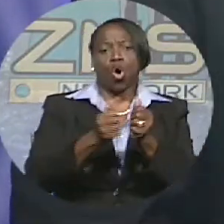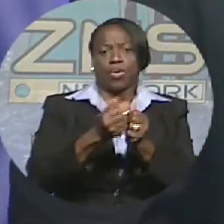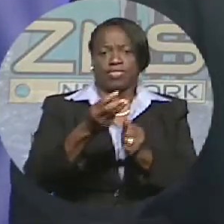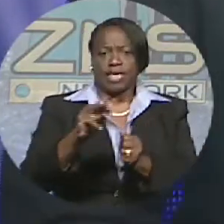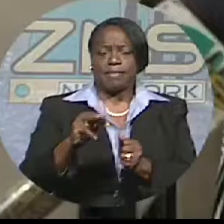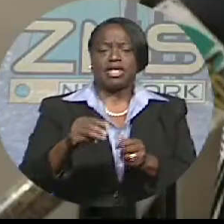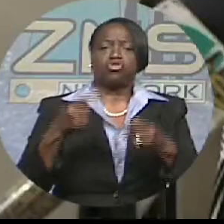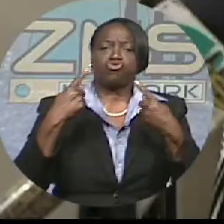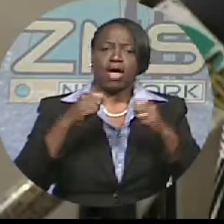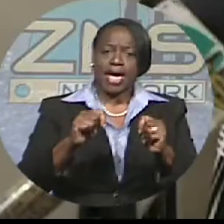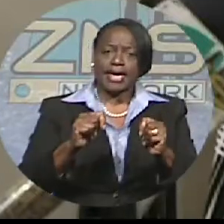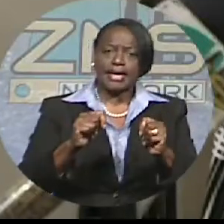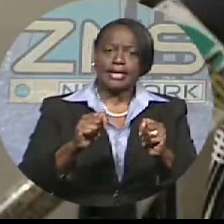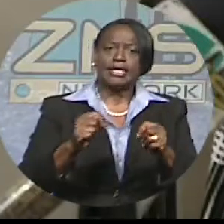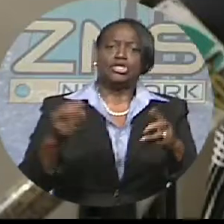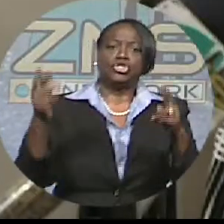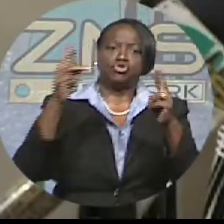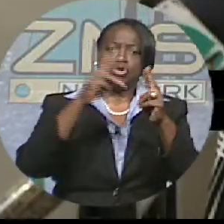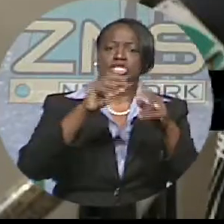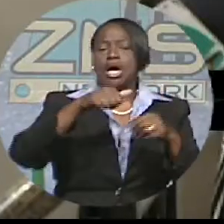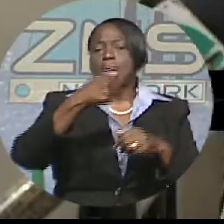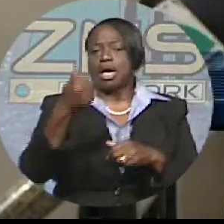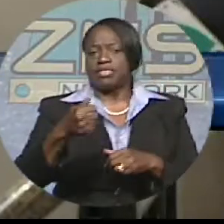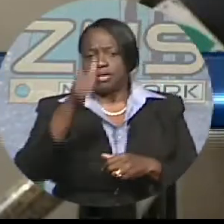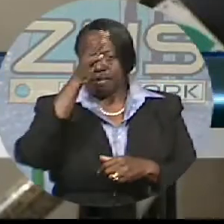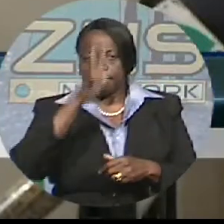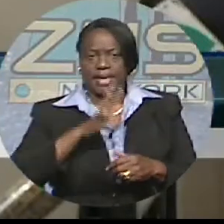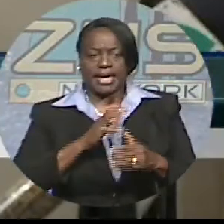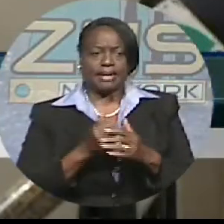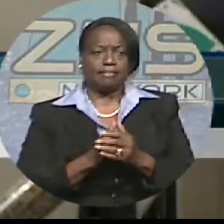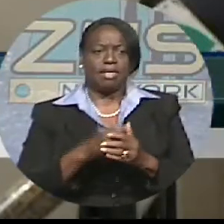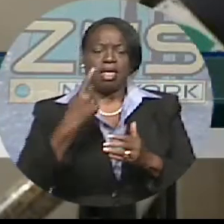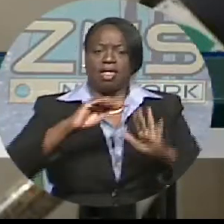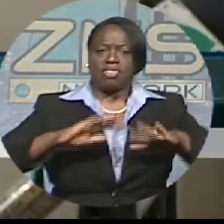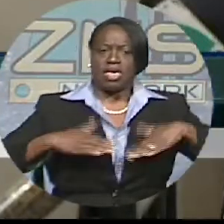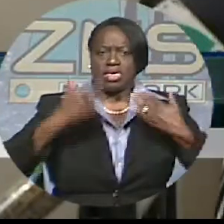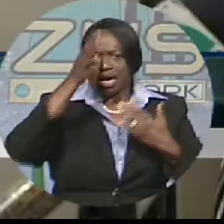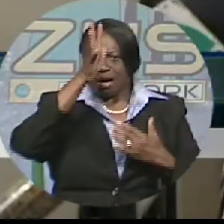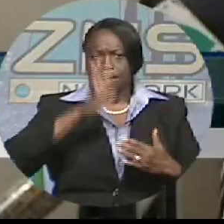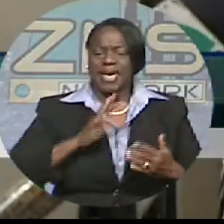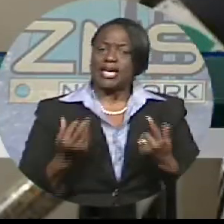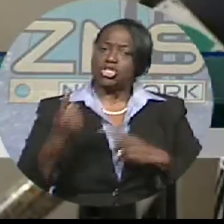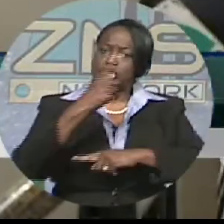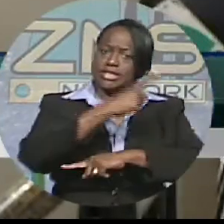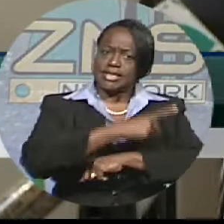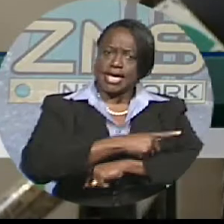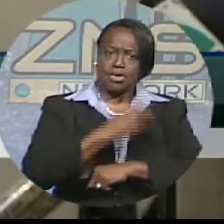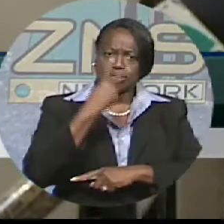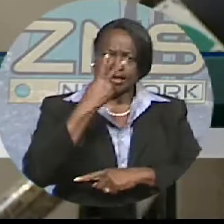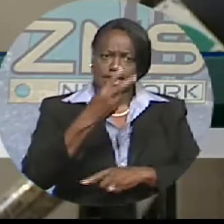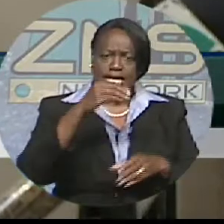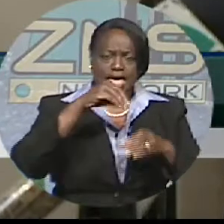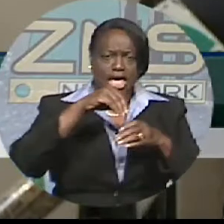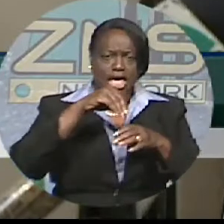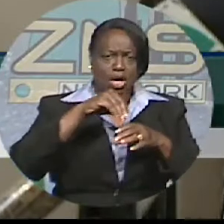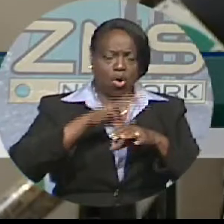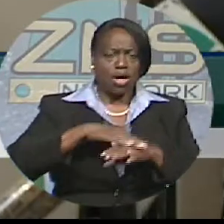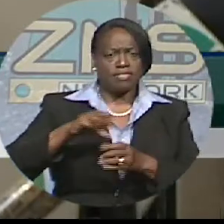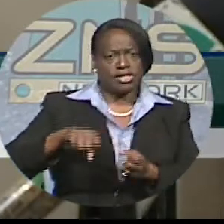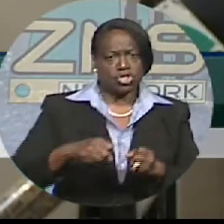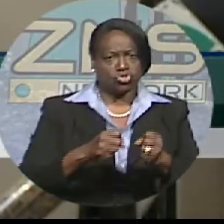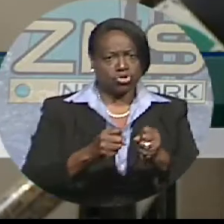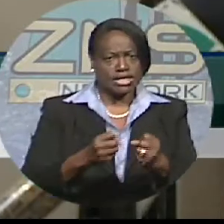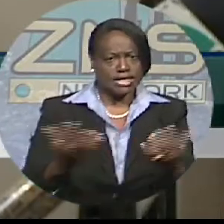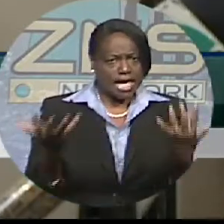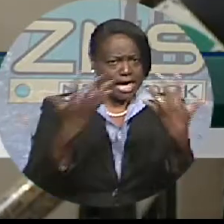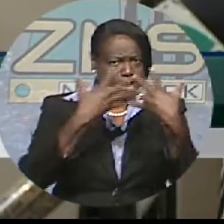way. The young men today that you see on the streets involved in these gangs sometimes don't